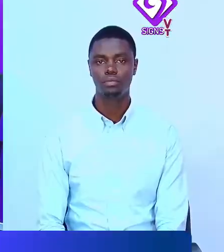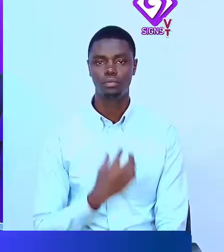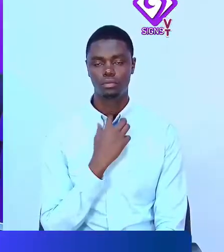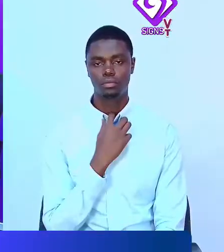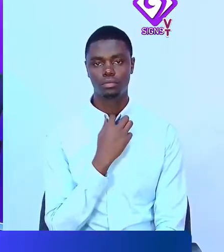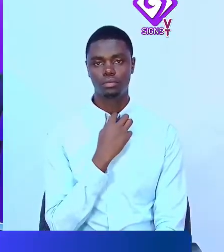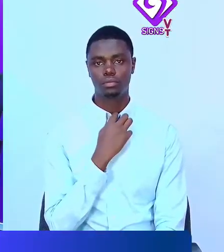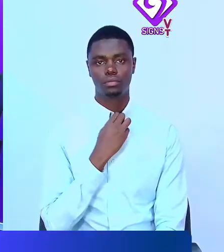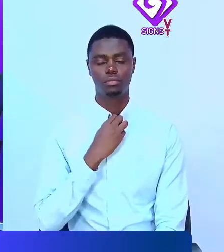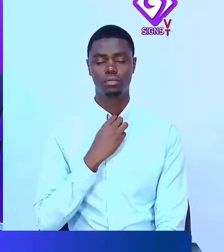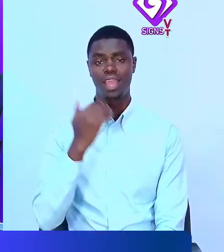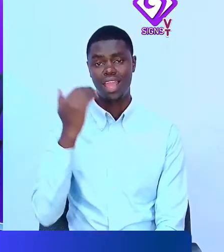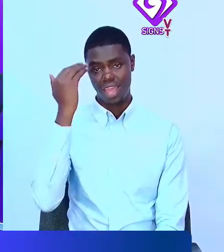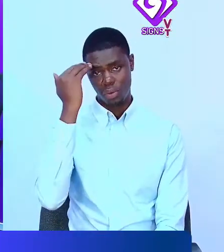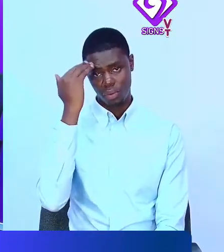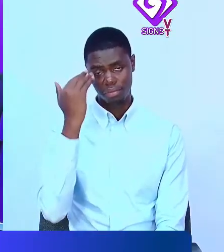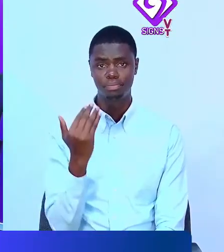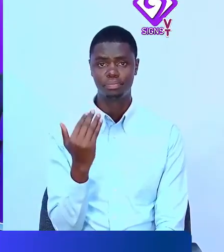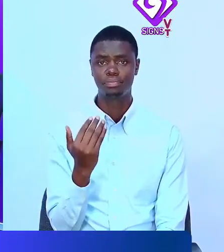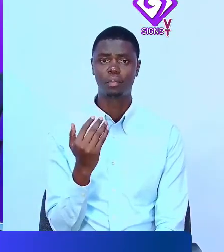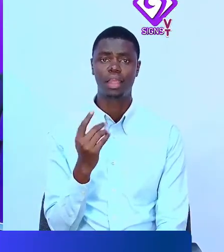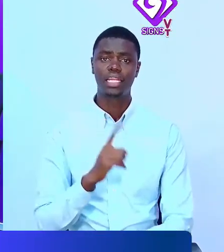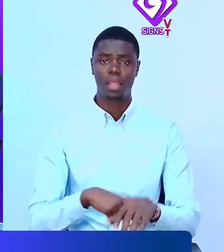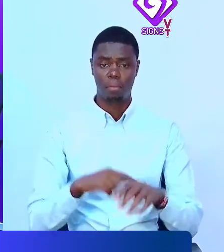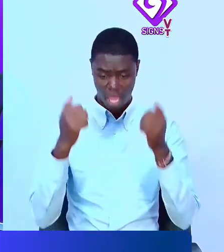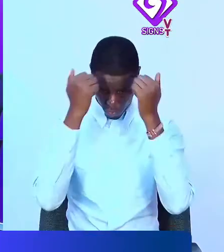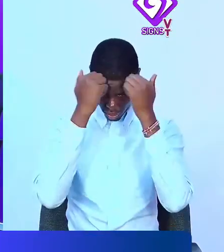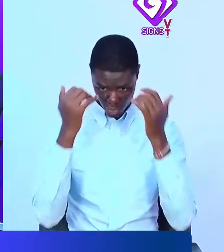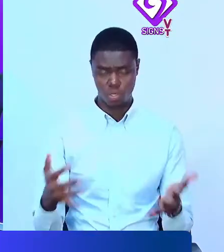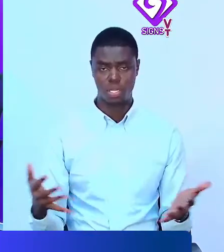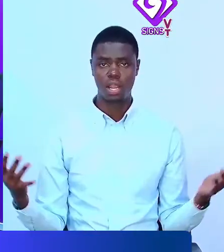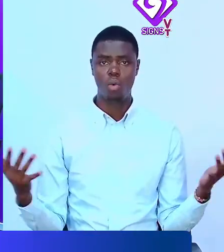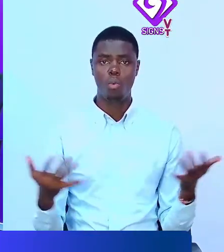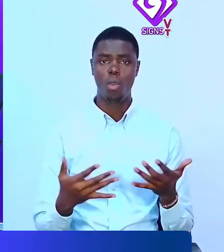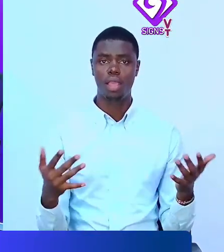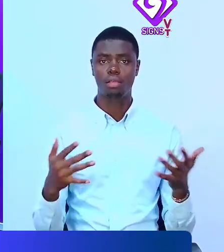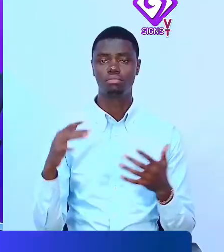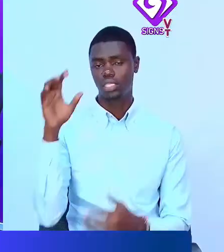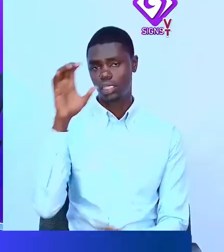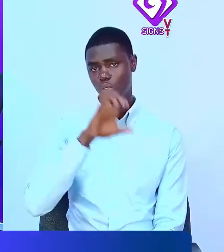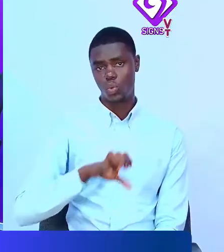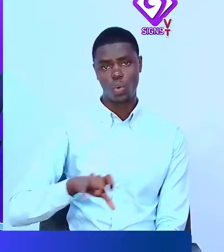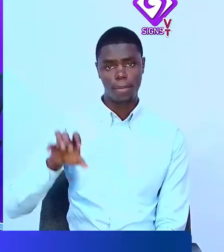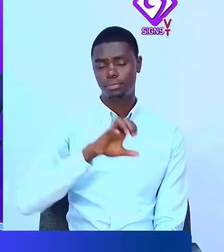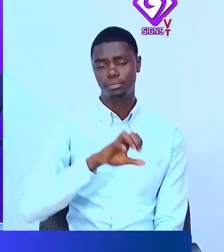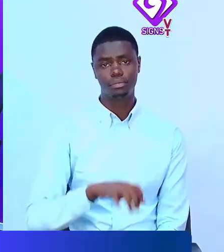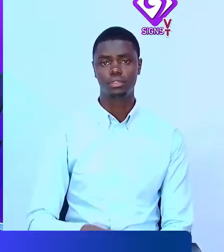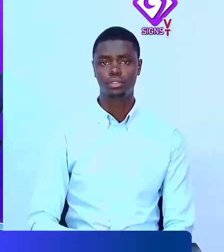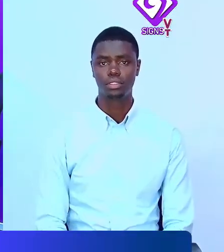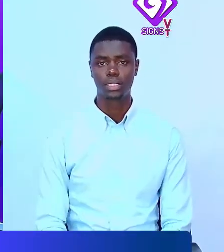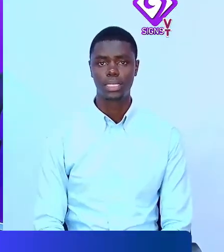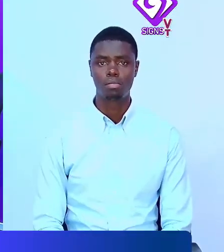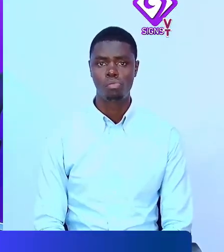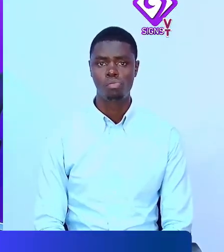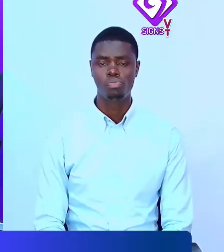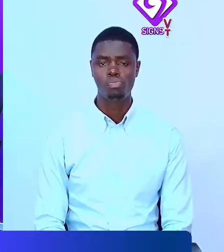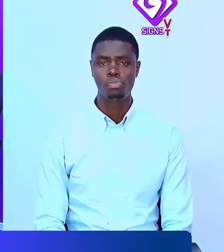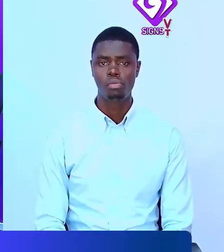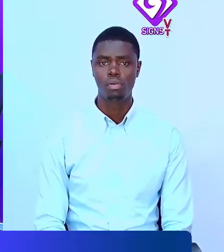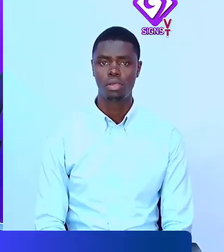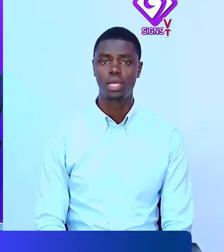know, when I was a student in Europe, yes, there's a